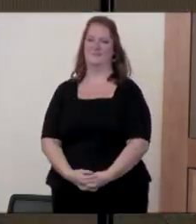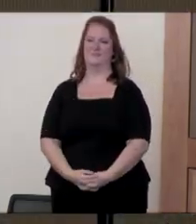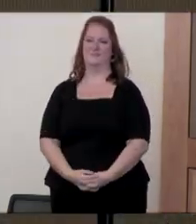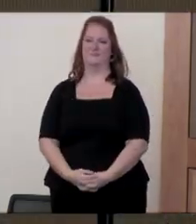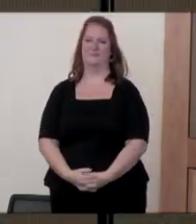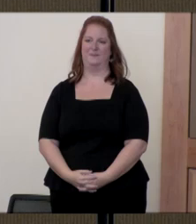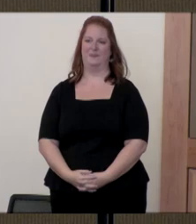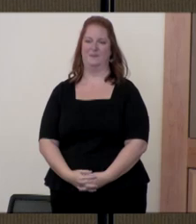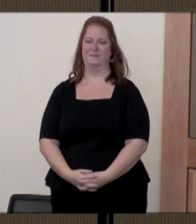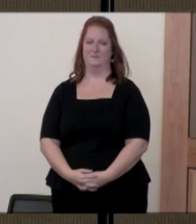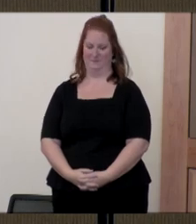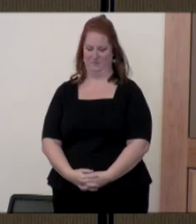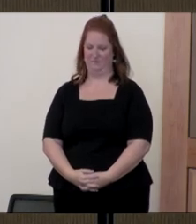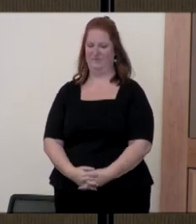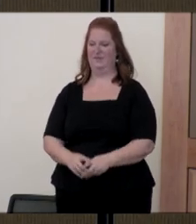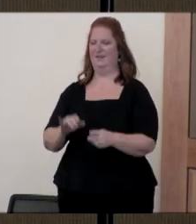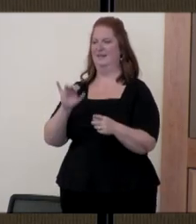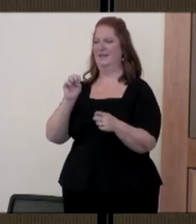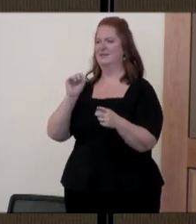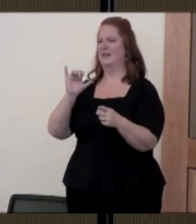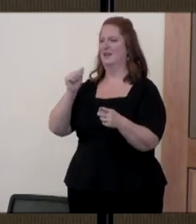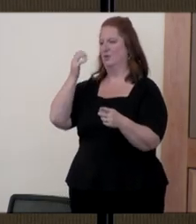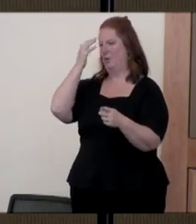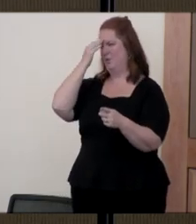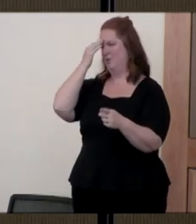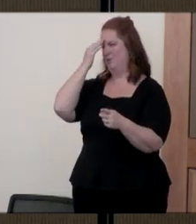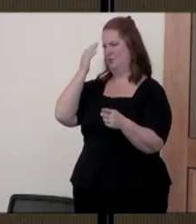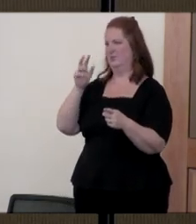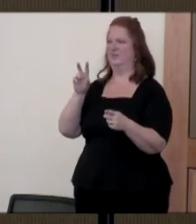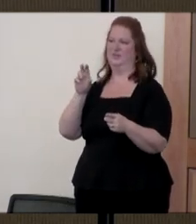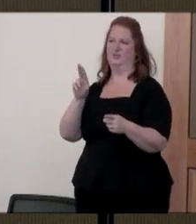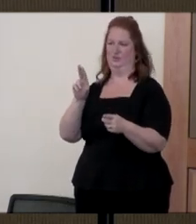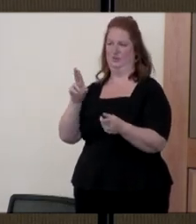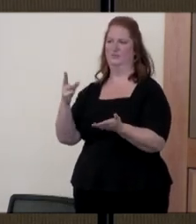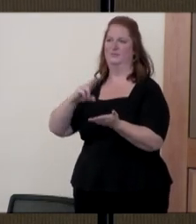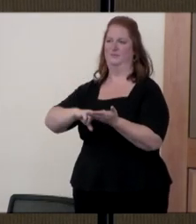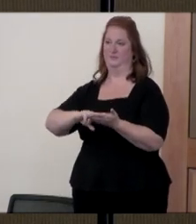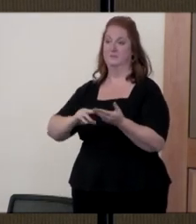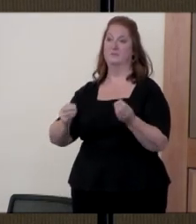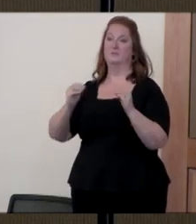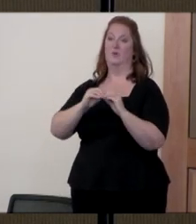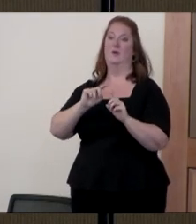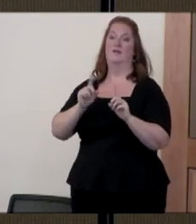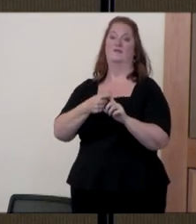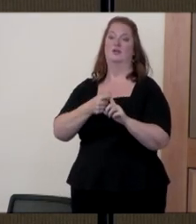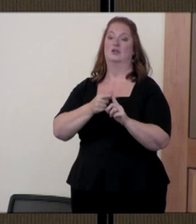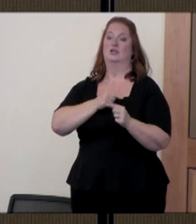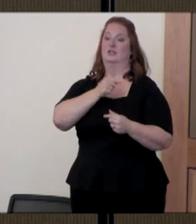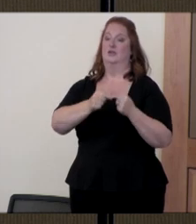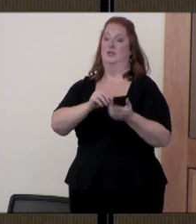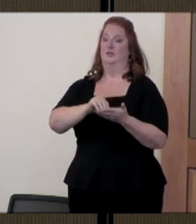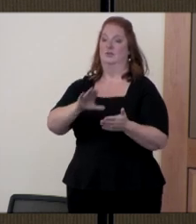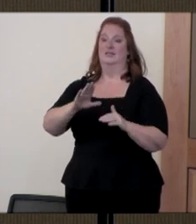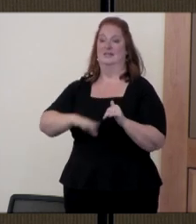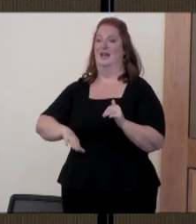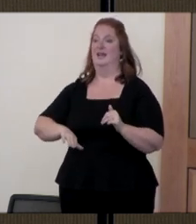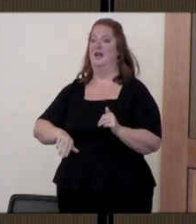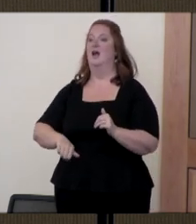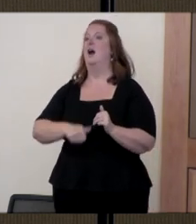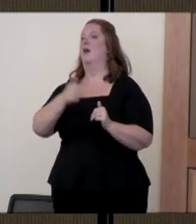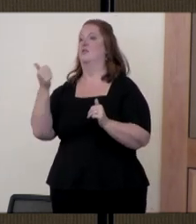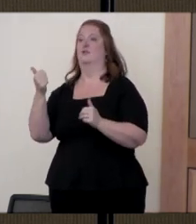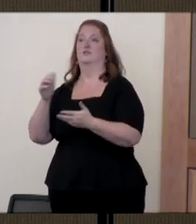And as I'm sure Jessica knows, VCU enrolls more first-gen students than any of our college